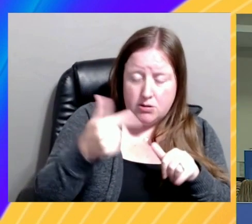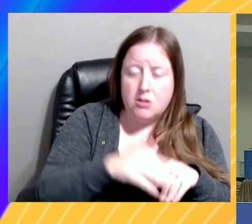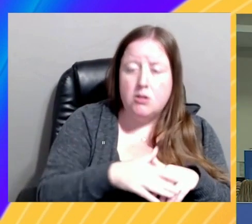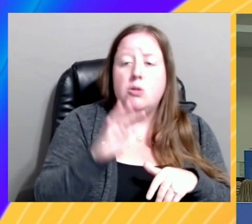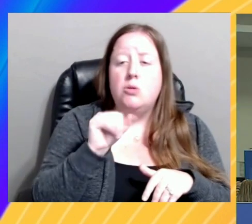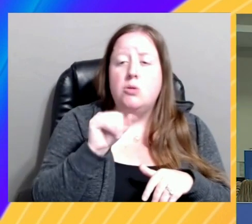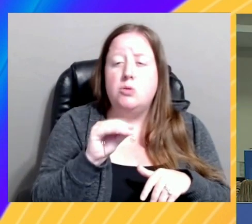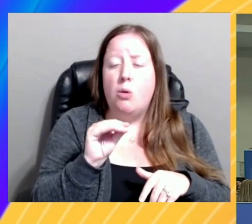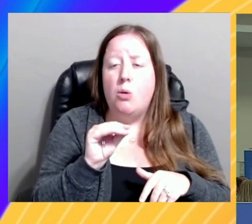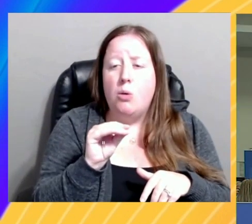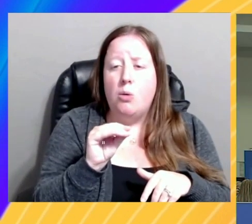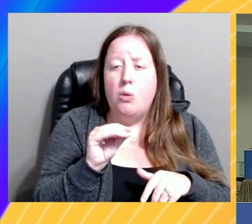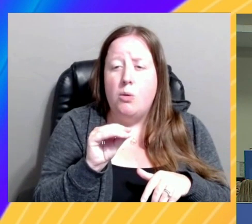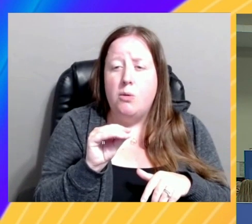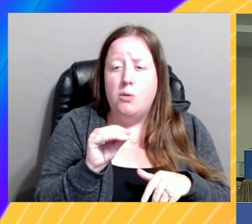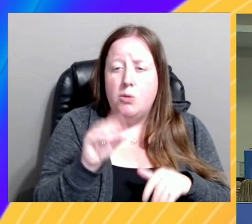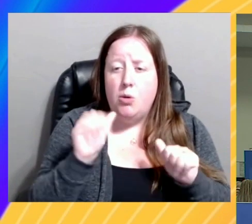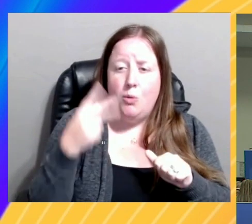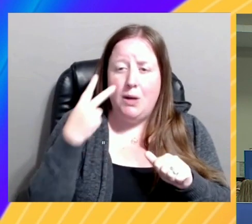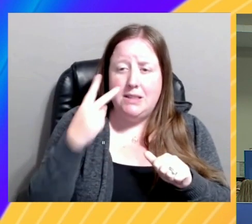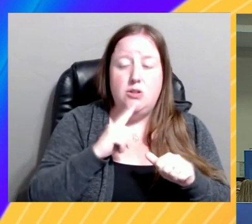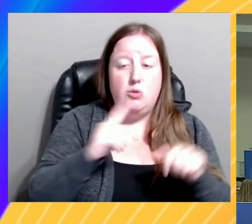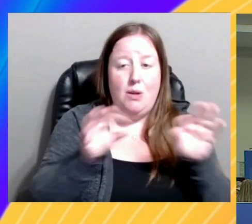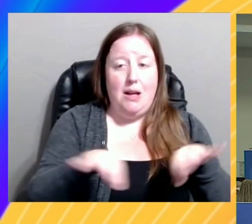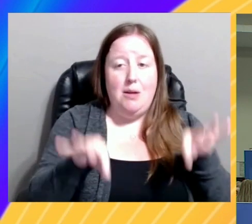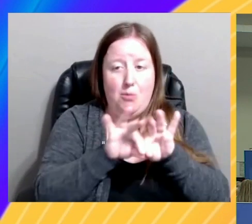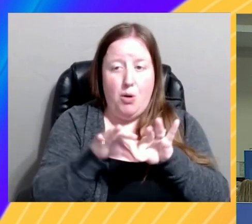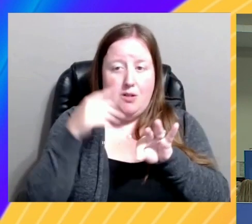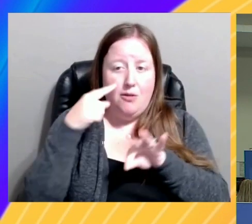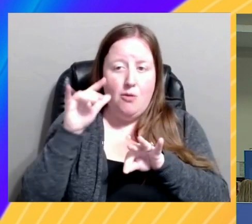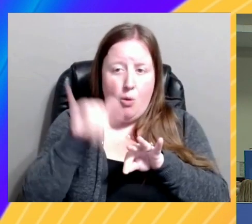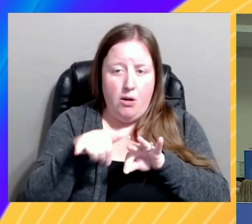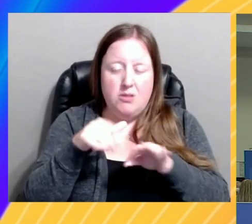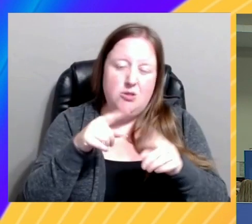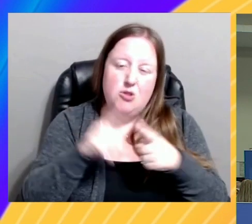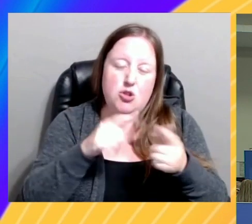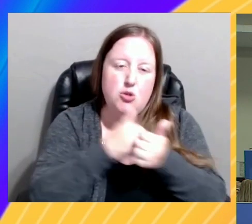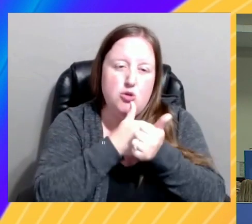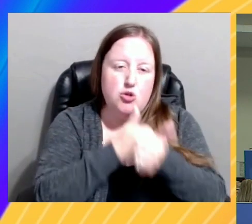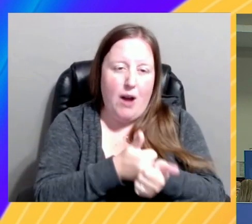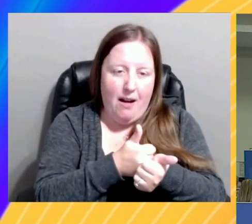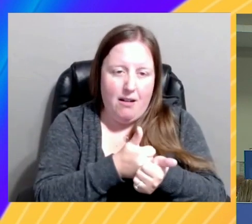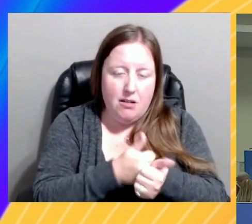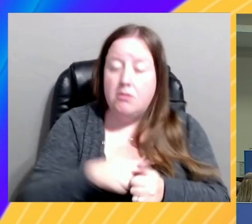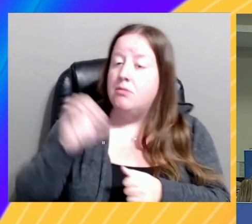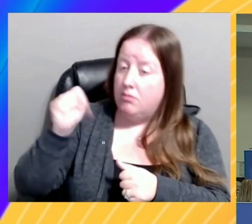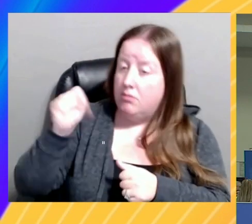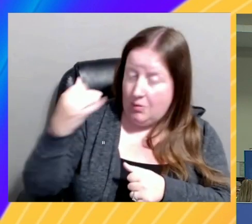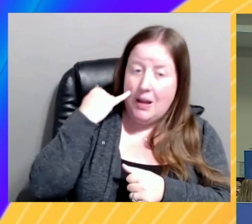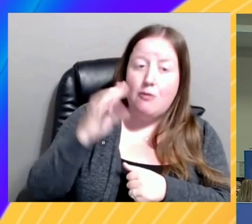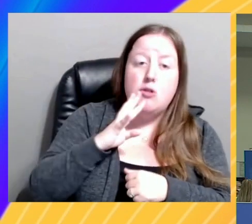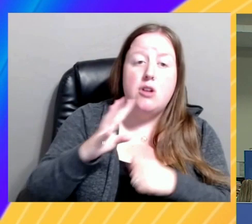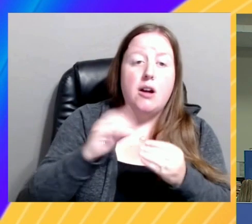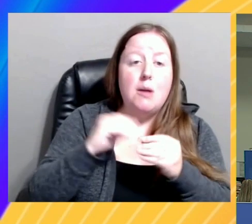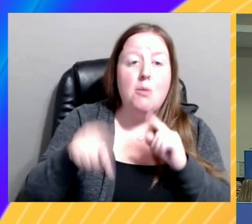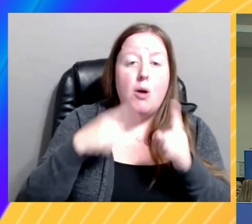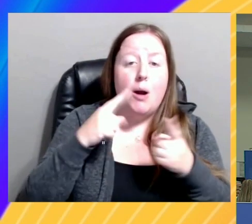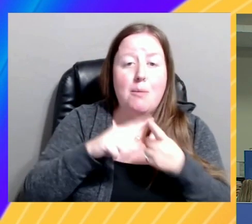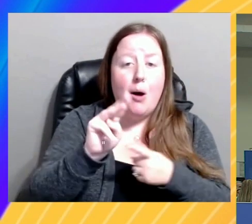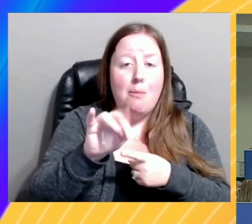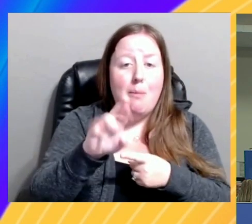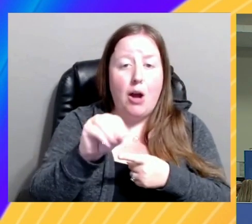observability pillars that are more important for application to track it. Yeah, and especially if we're talking more about a microservices